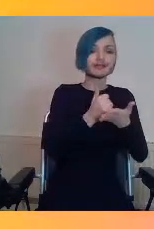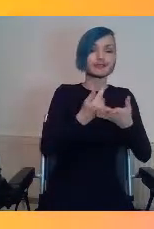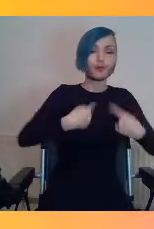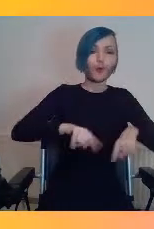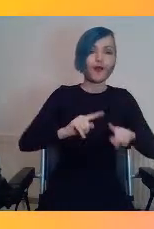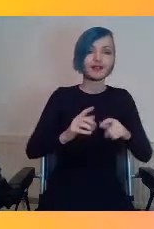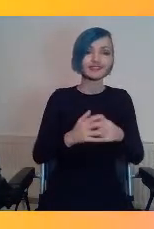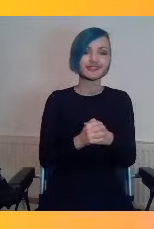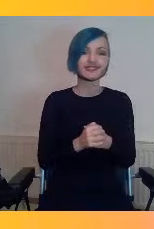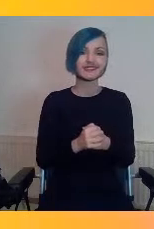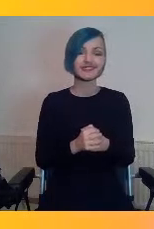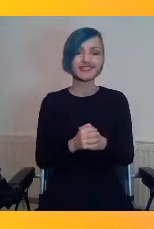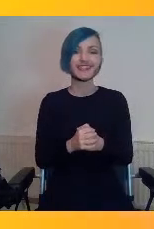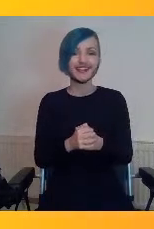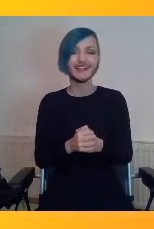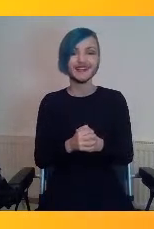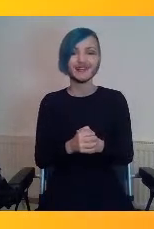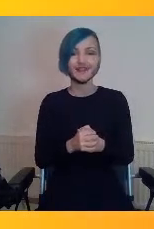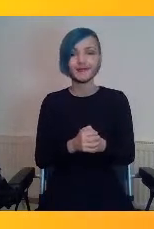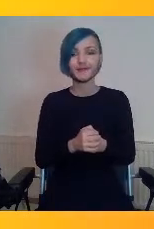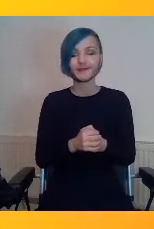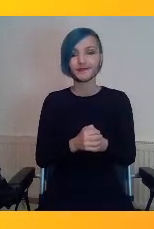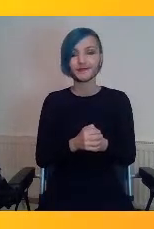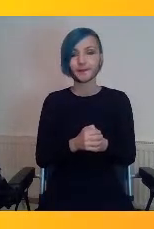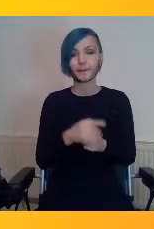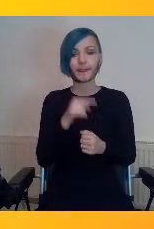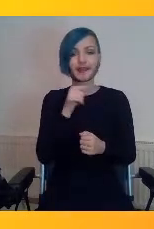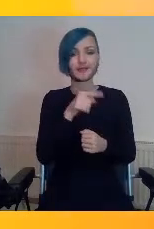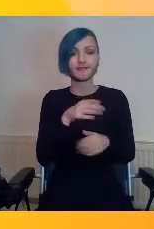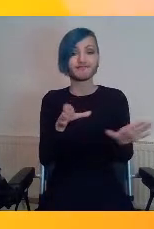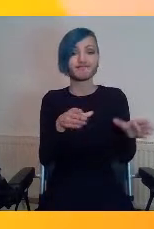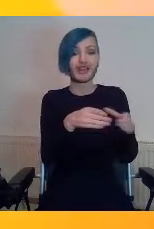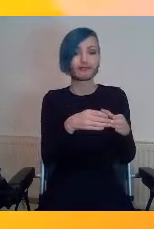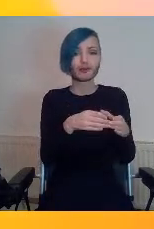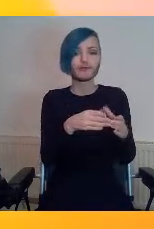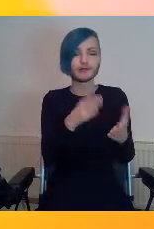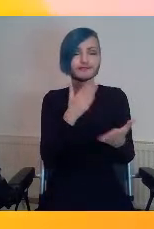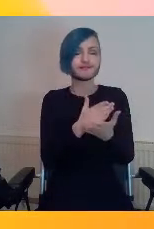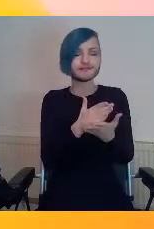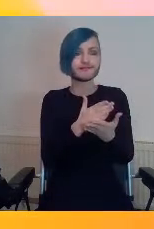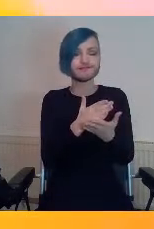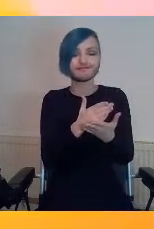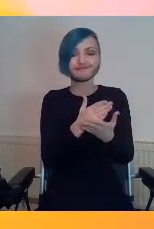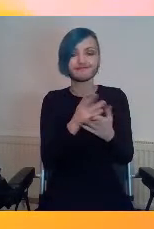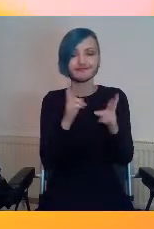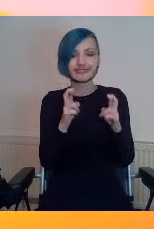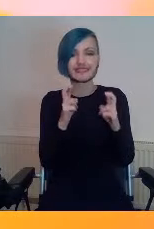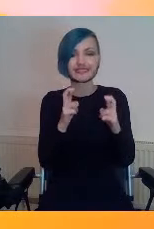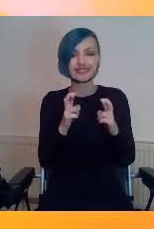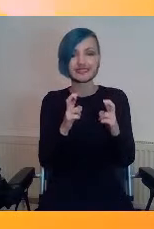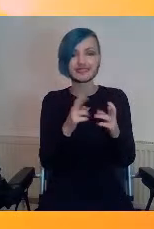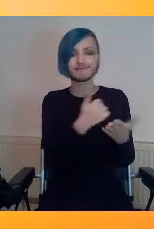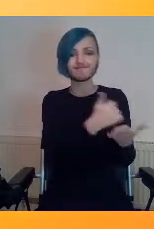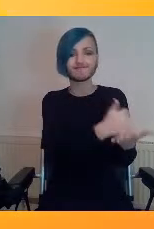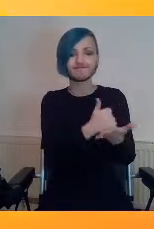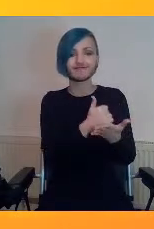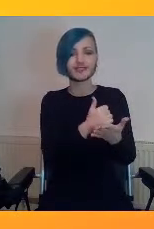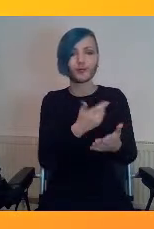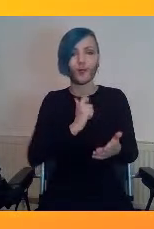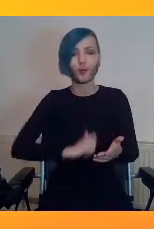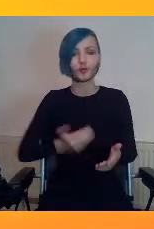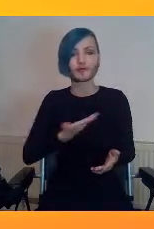this is the group we really have hope that will support human rights.